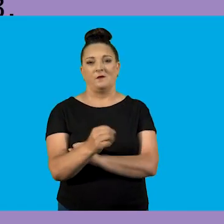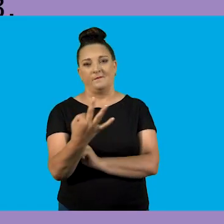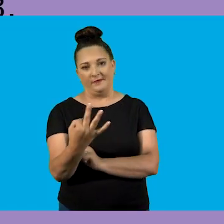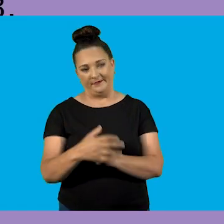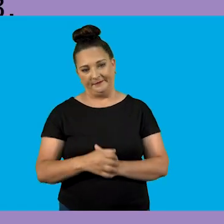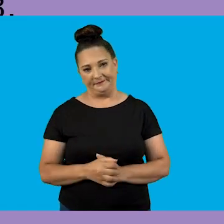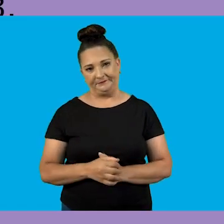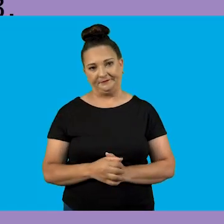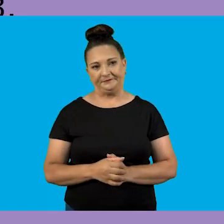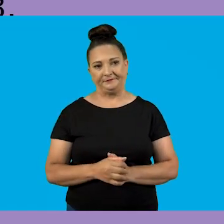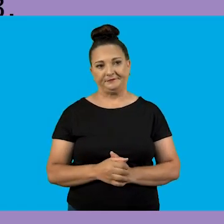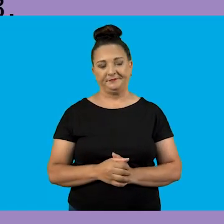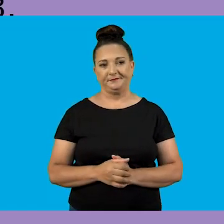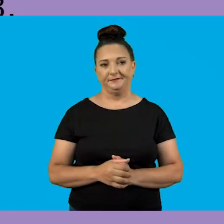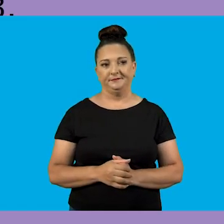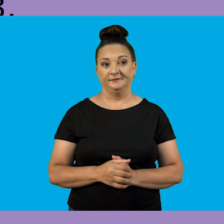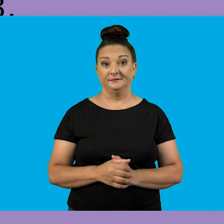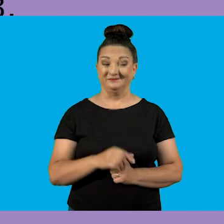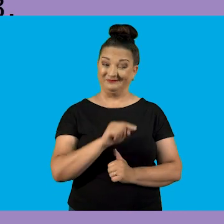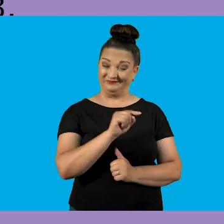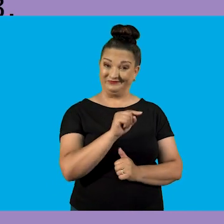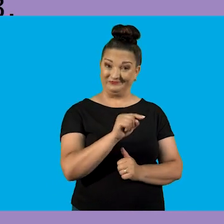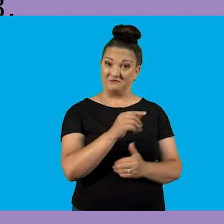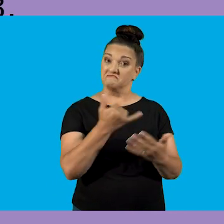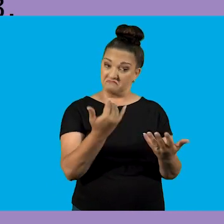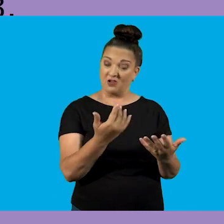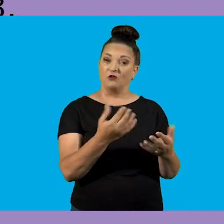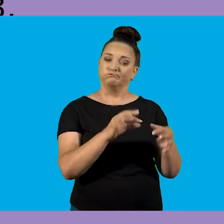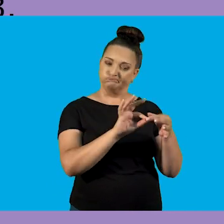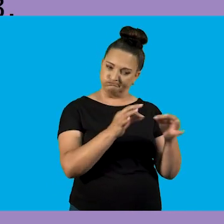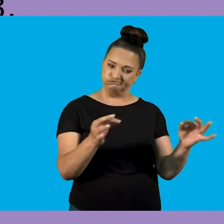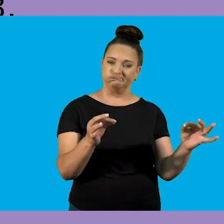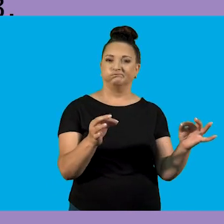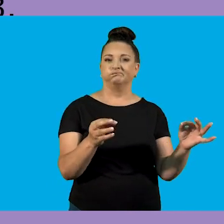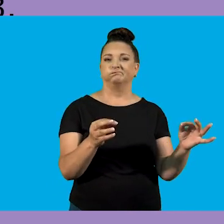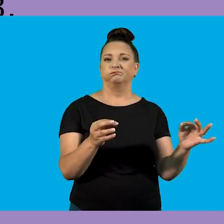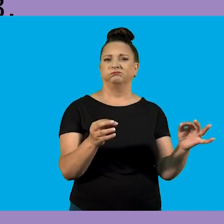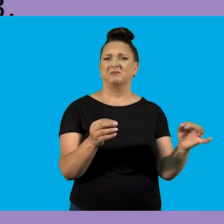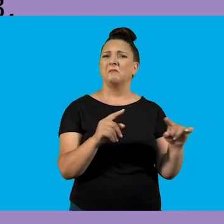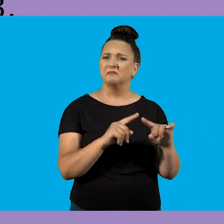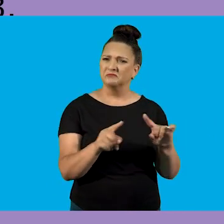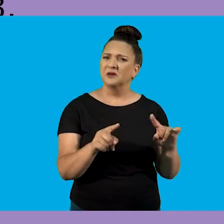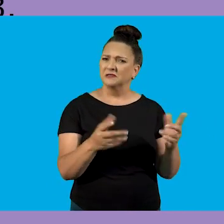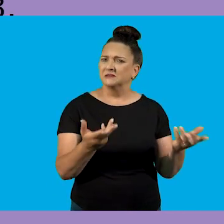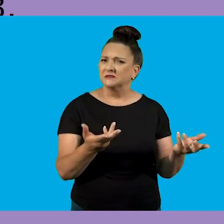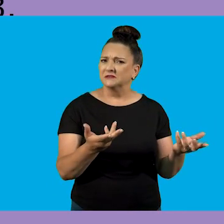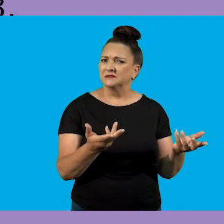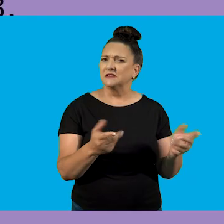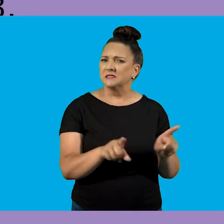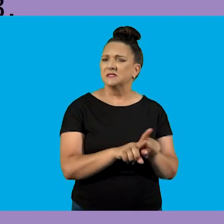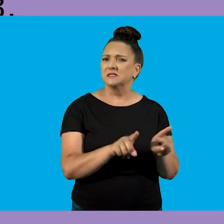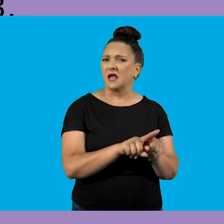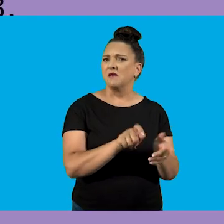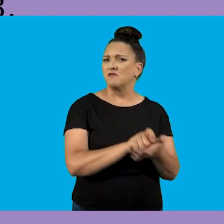to multiply it by 3. And that is now represented algebraically. It can also actually